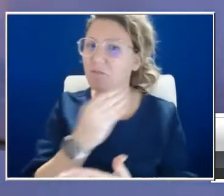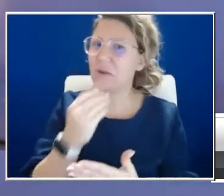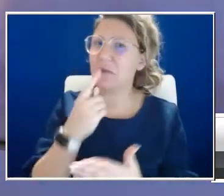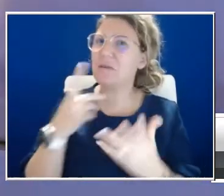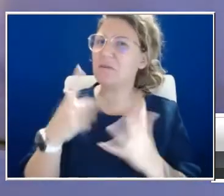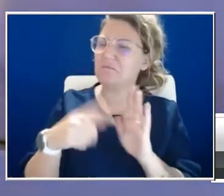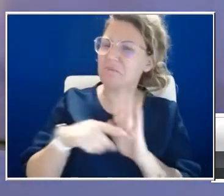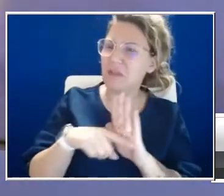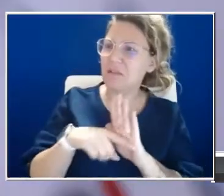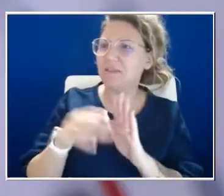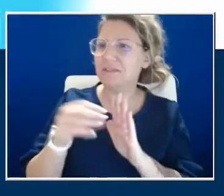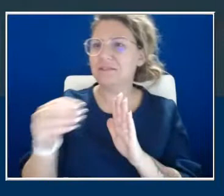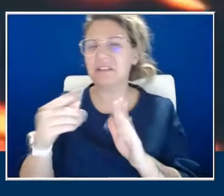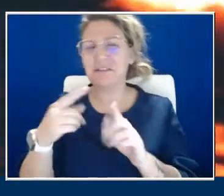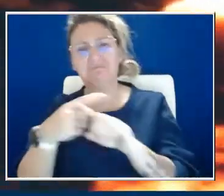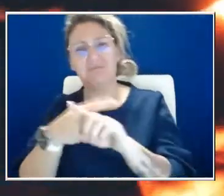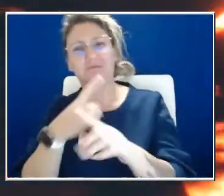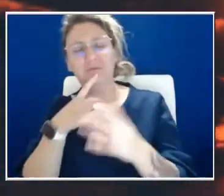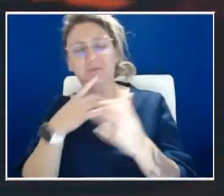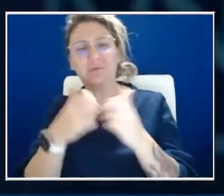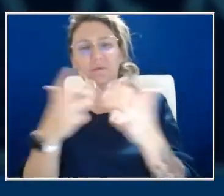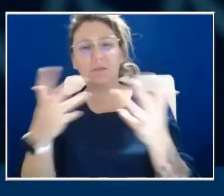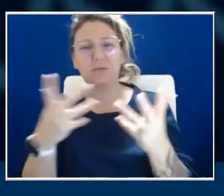with it for good.